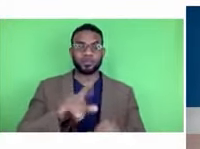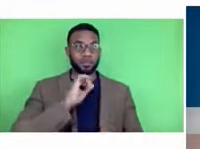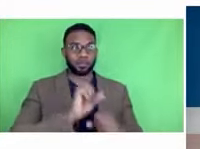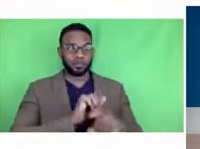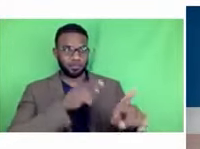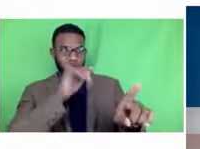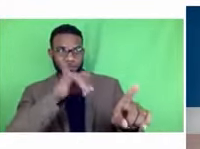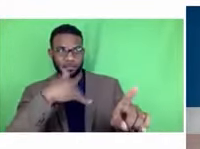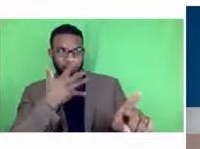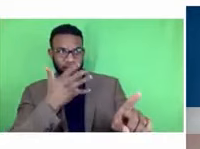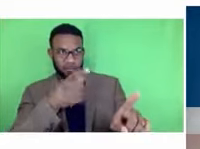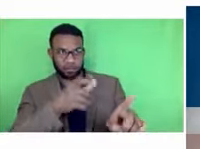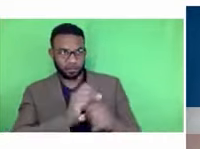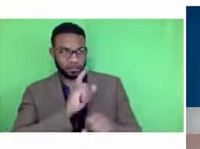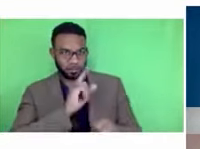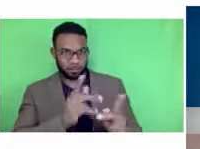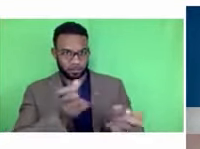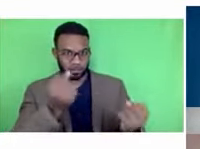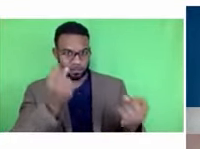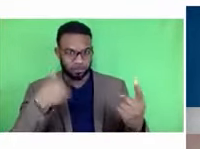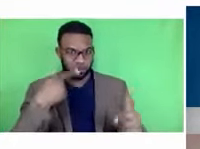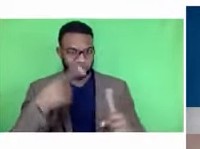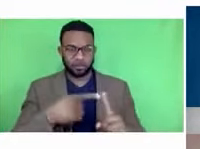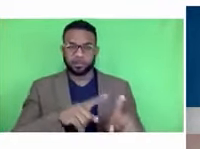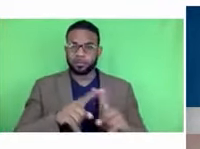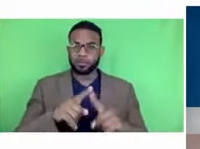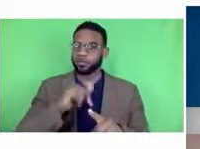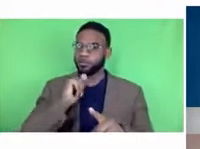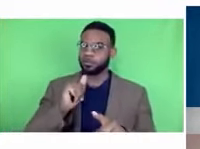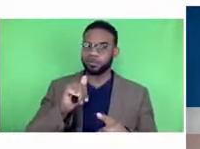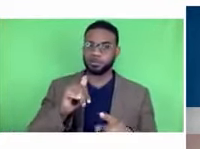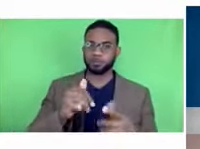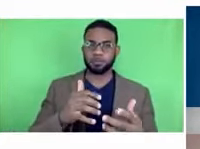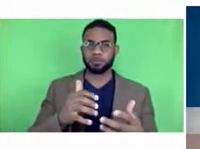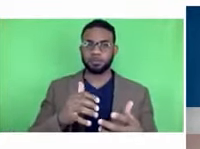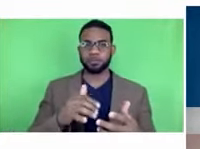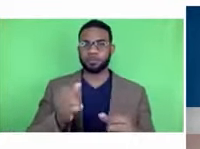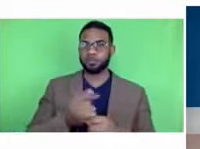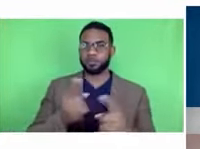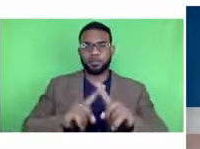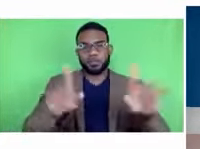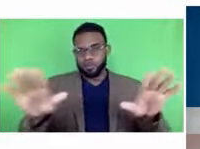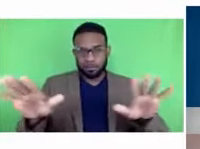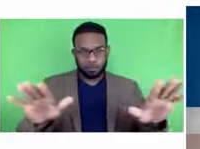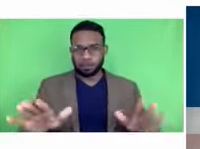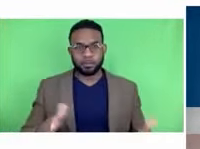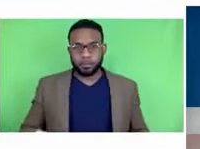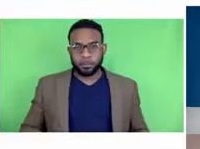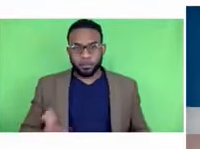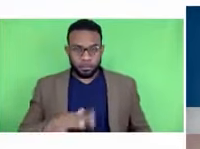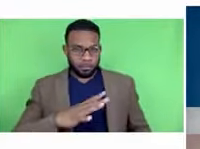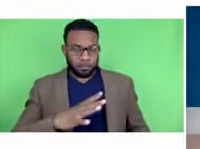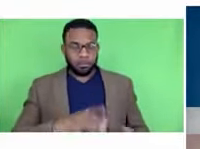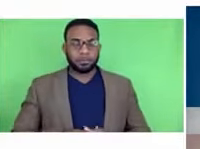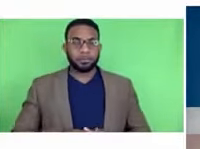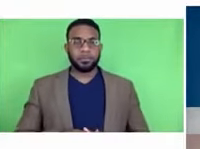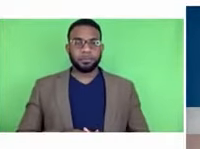but I want to make sure people understand it. And also it's not so, it's everybody's different. So it does depend on the situation. So